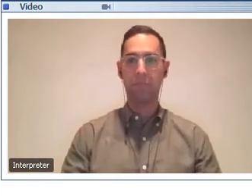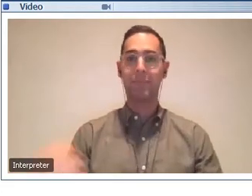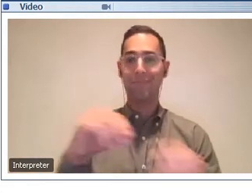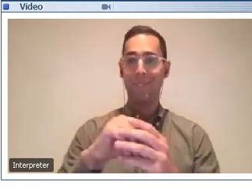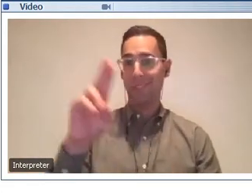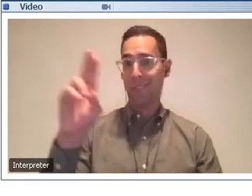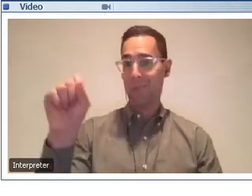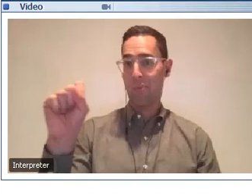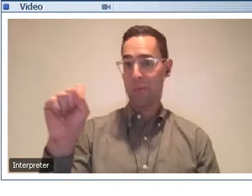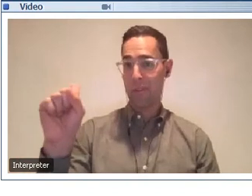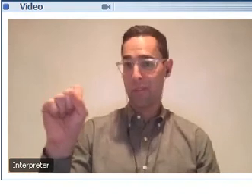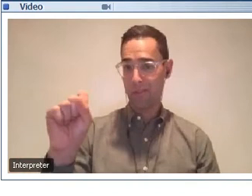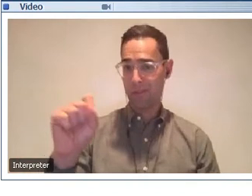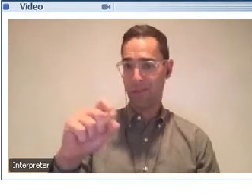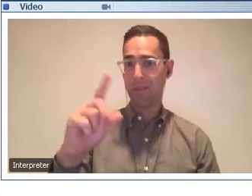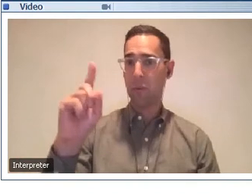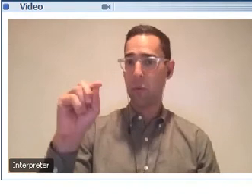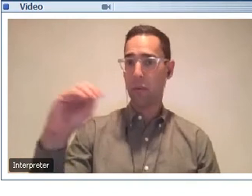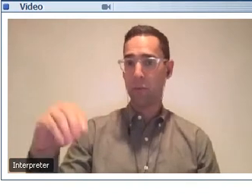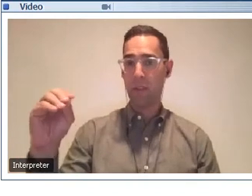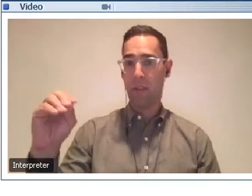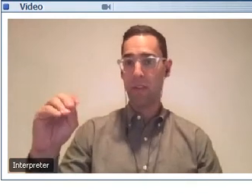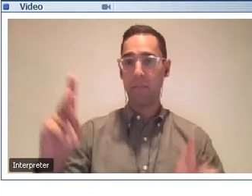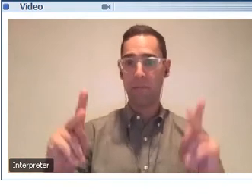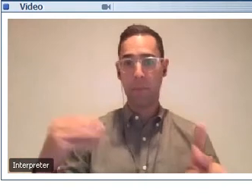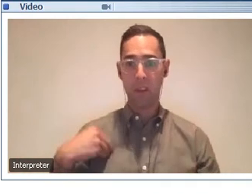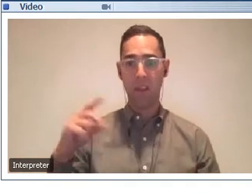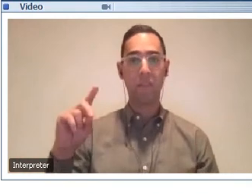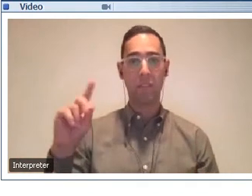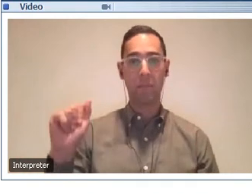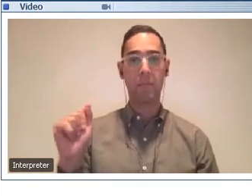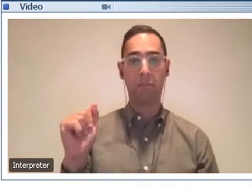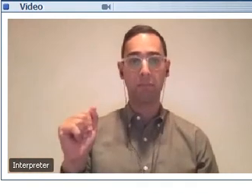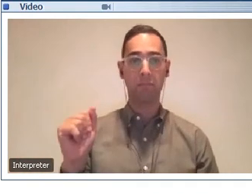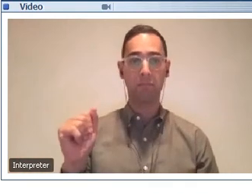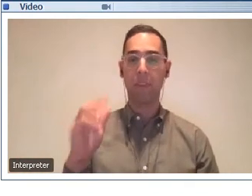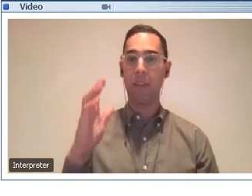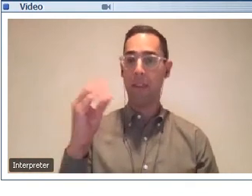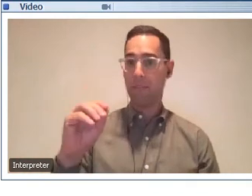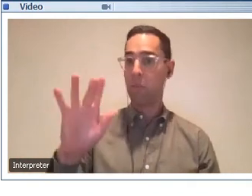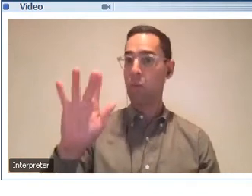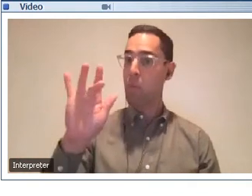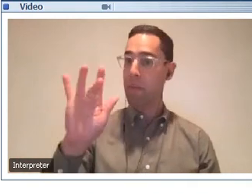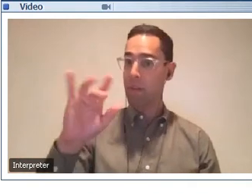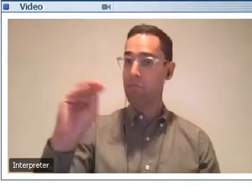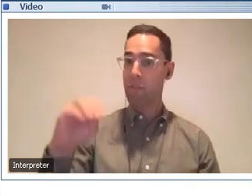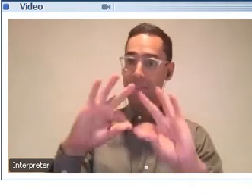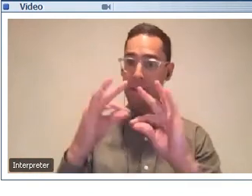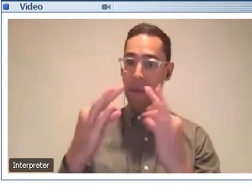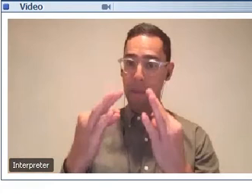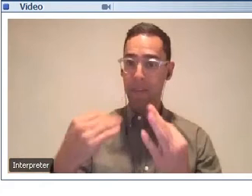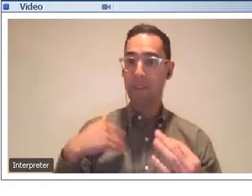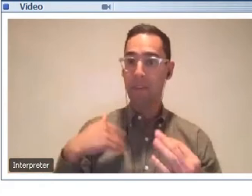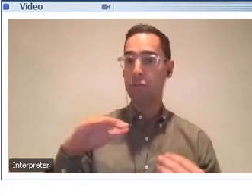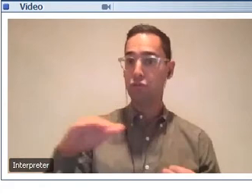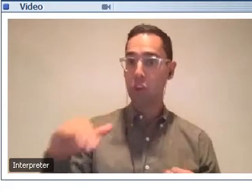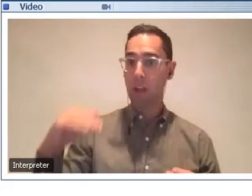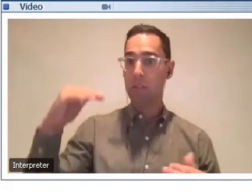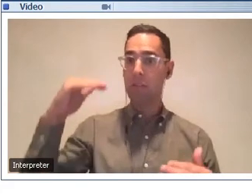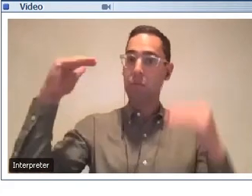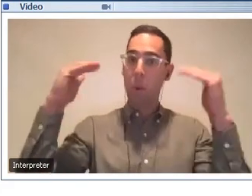a disability, and over 1 in 4 families include a child, adult, or a senior with a disability. Even